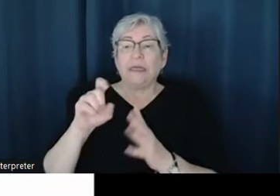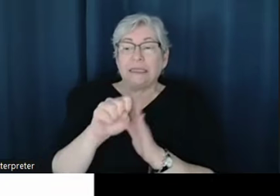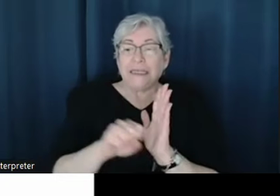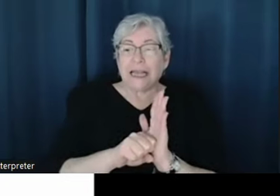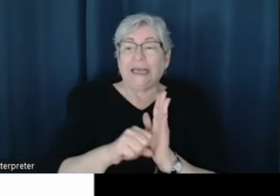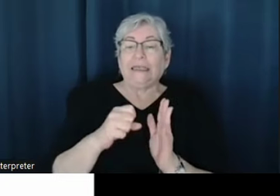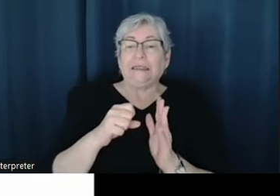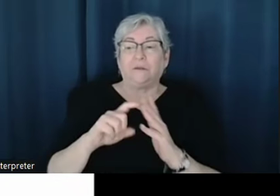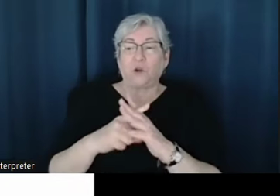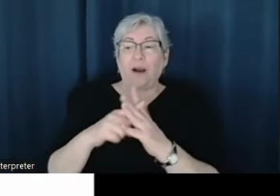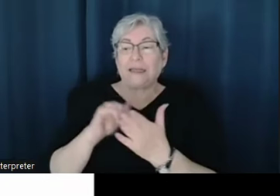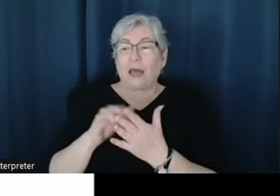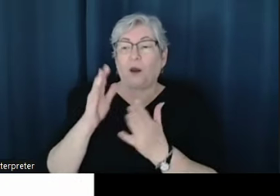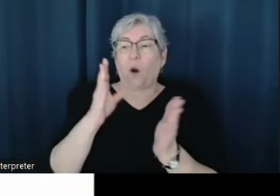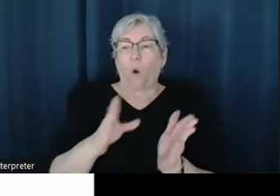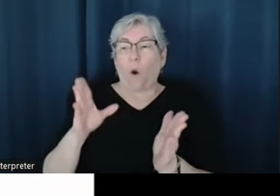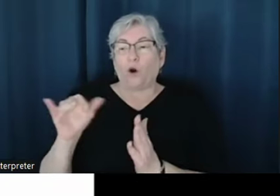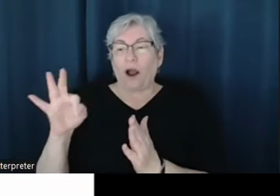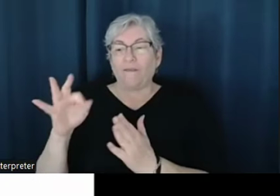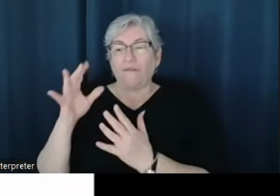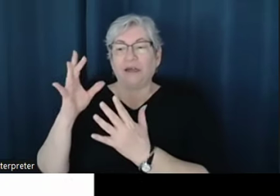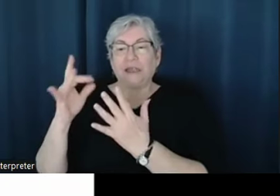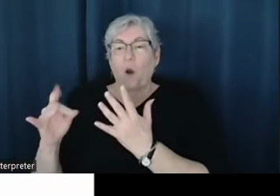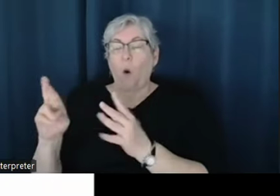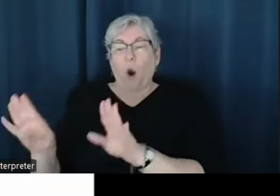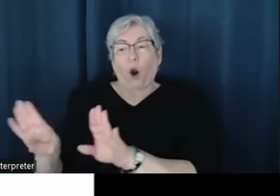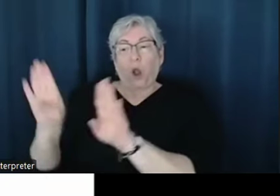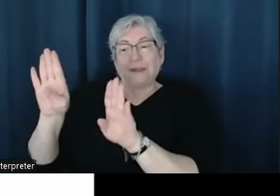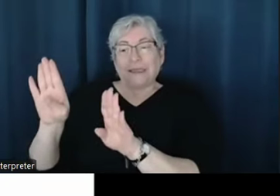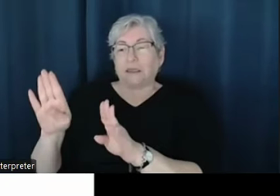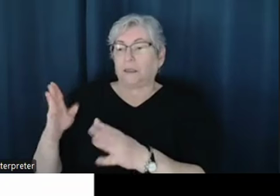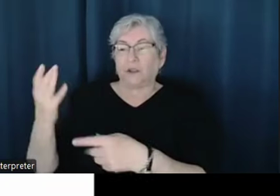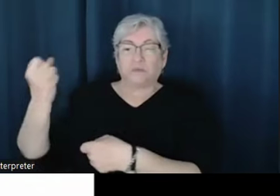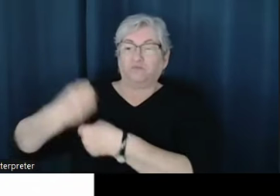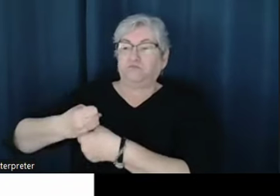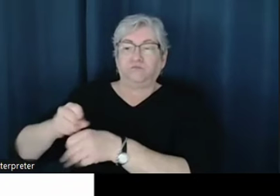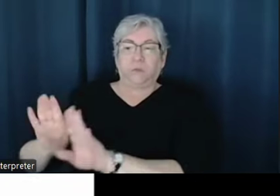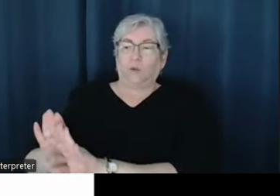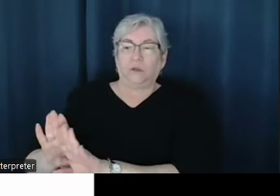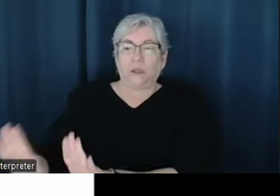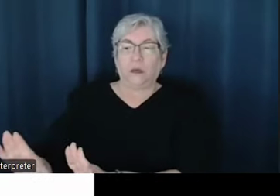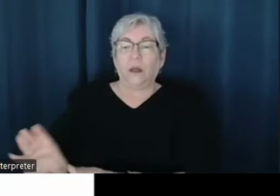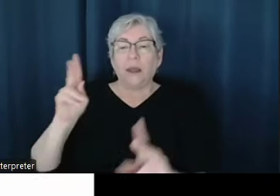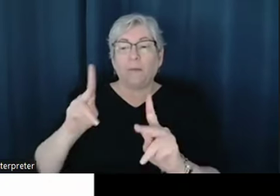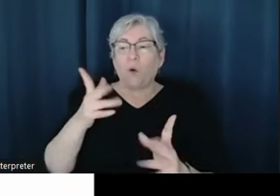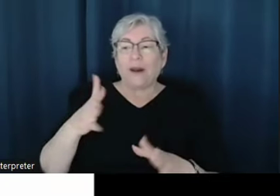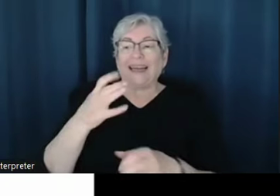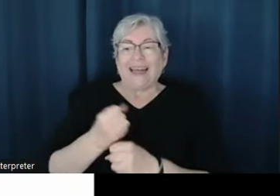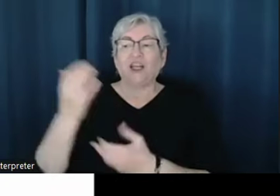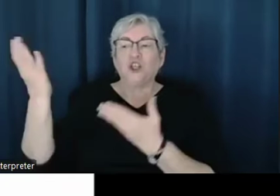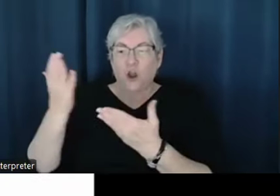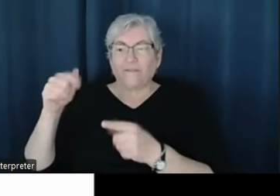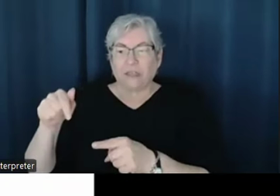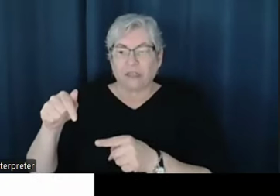selection or closes a category, going opposite is opening, the people that are already getting services, again,